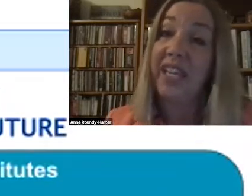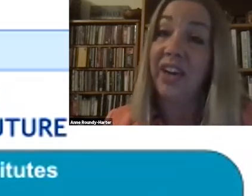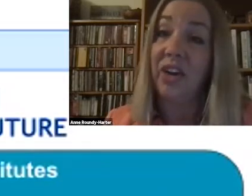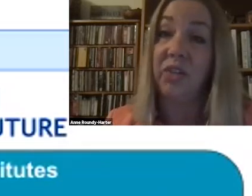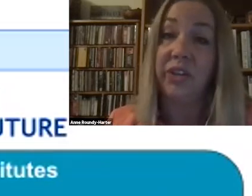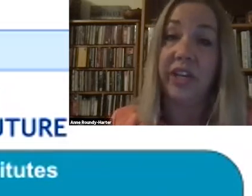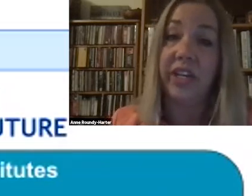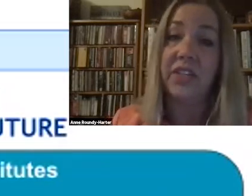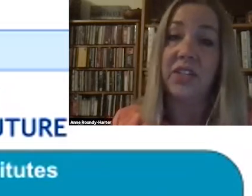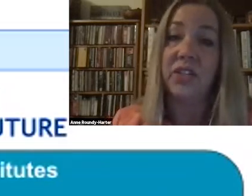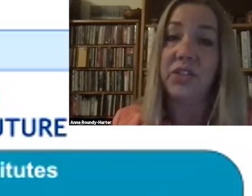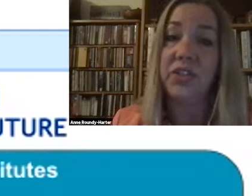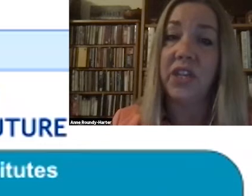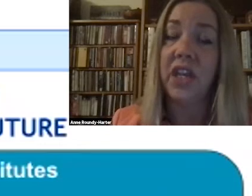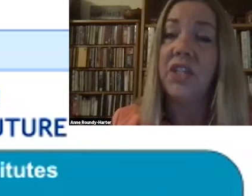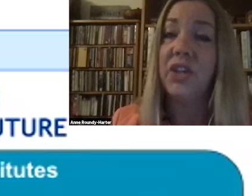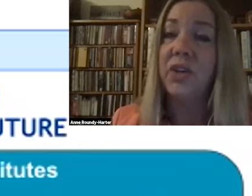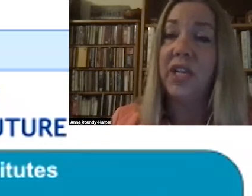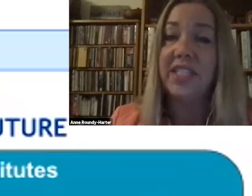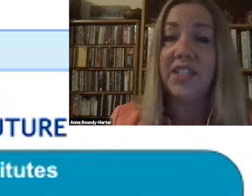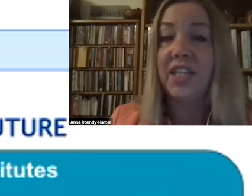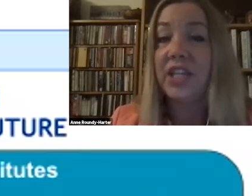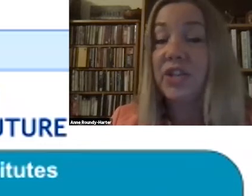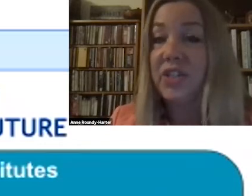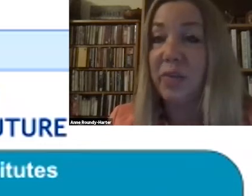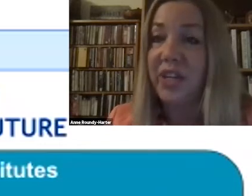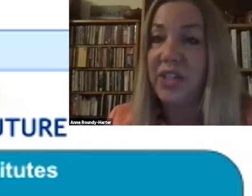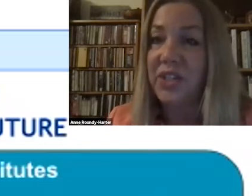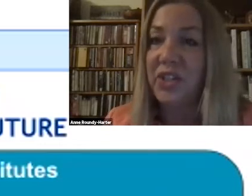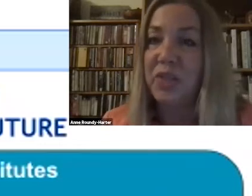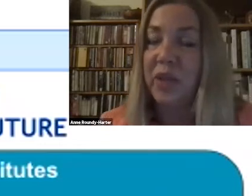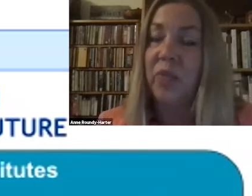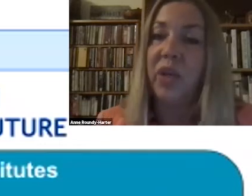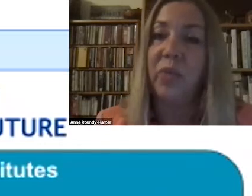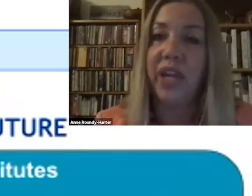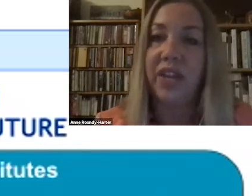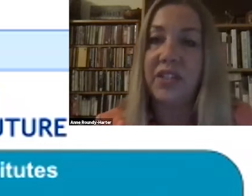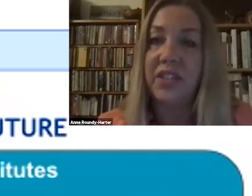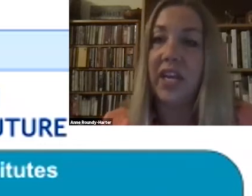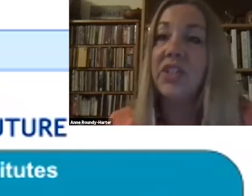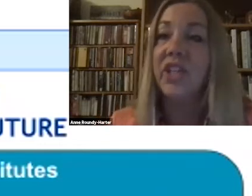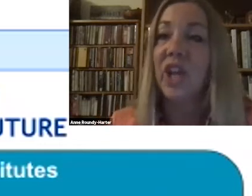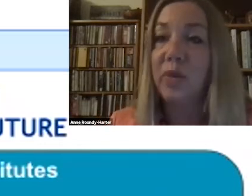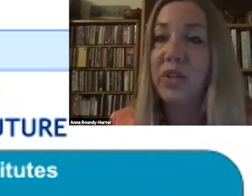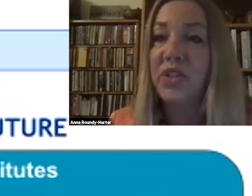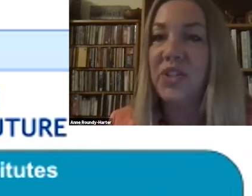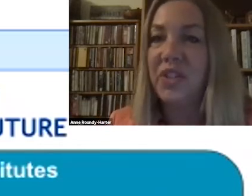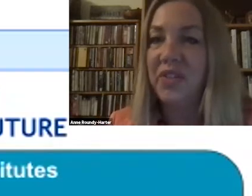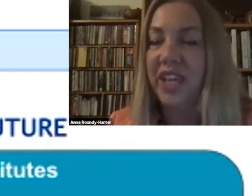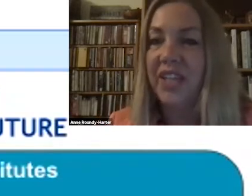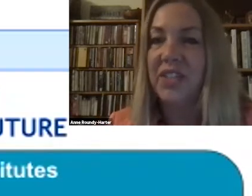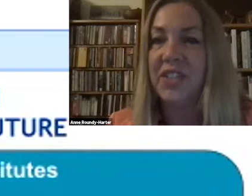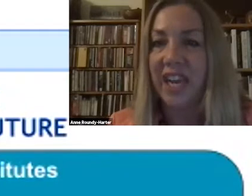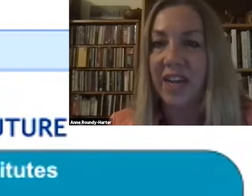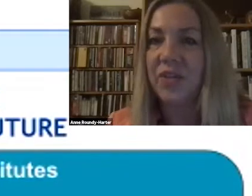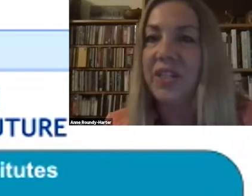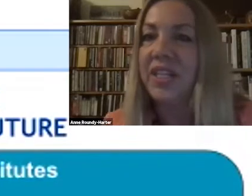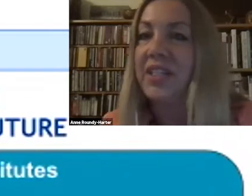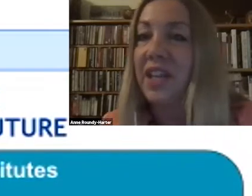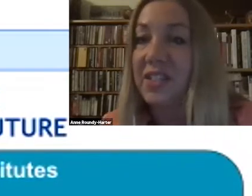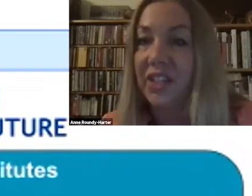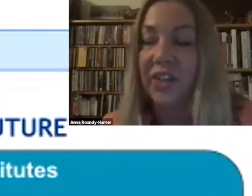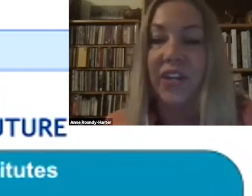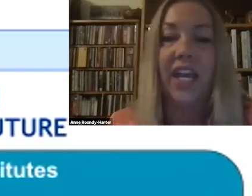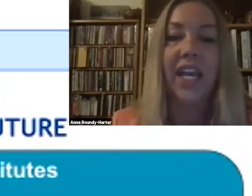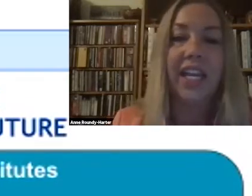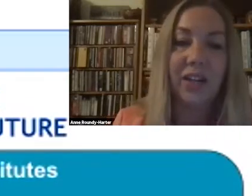we need our own learning as adults. So it says Teacher Summer Institutes, but I want to point out this is actually open to certificated staff. So it